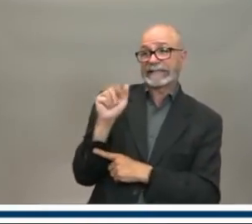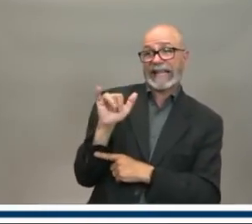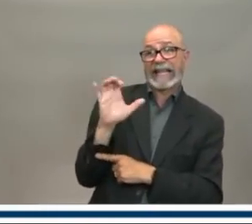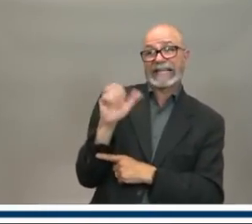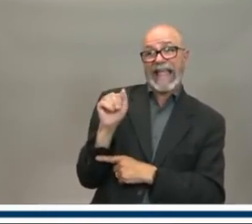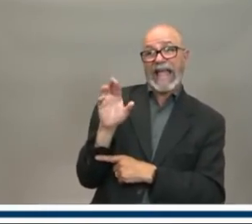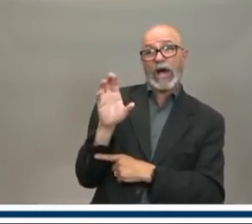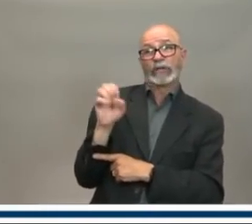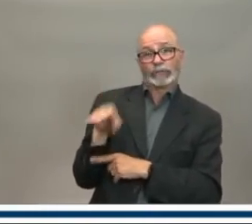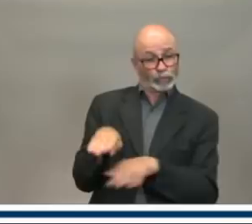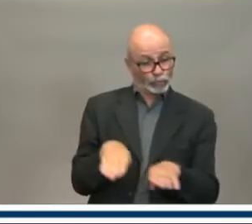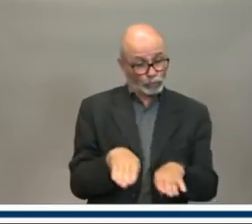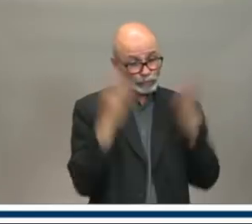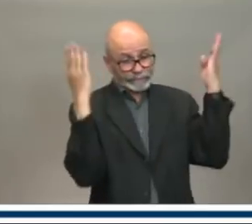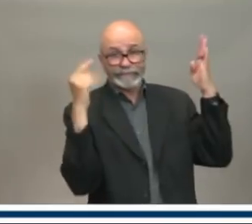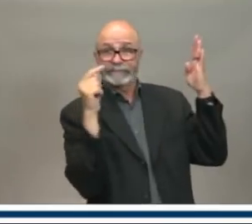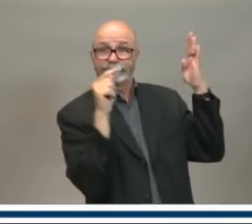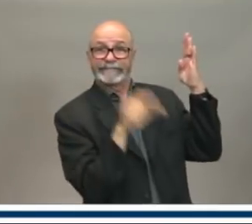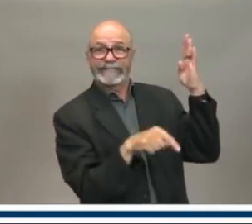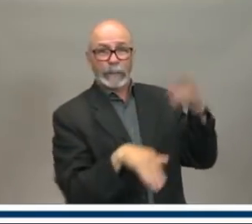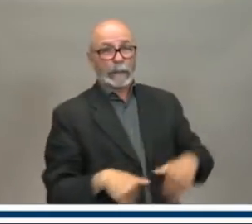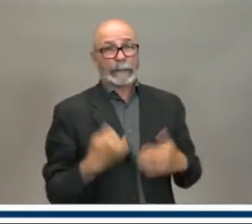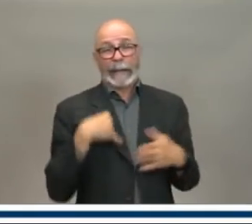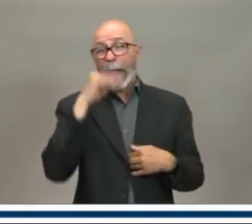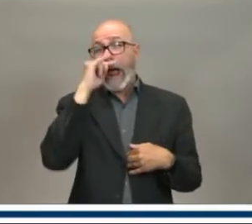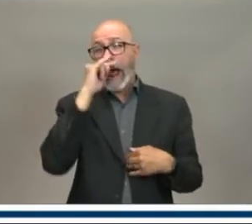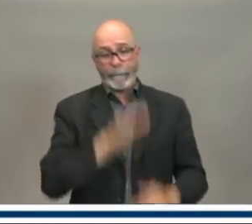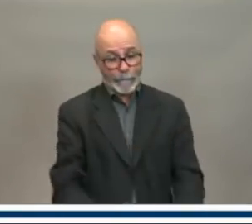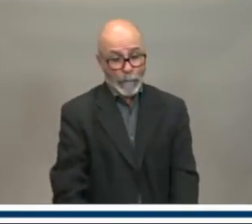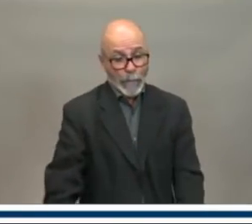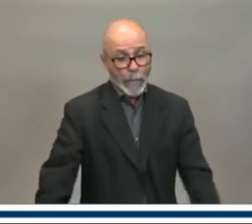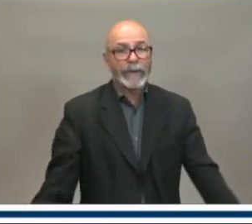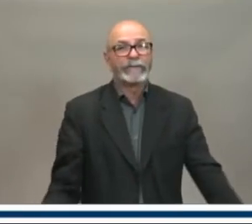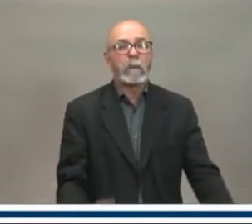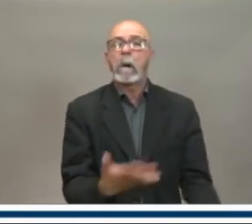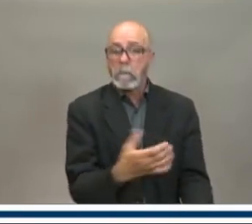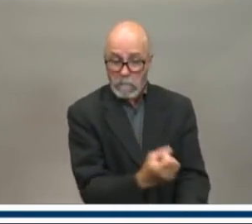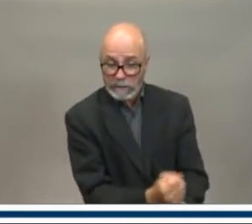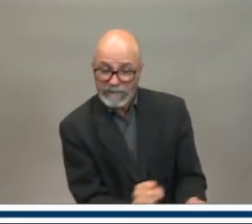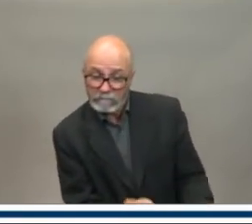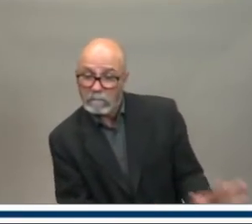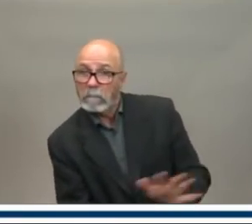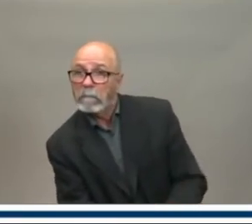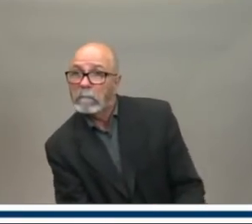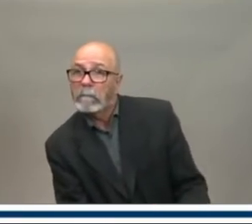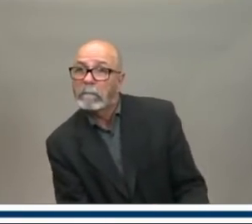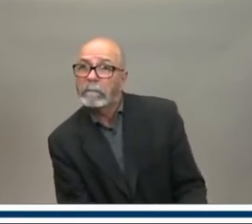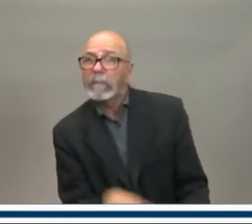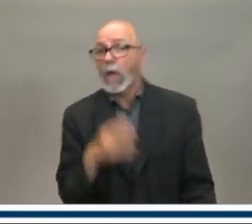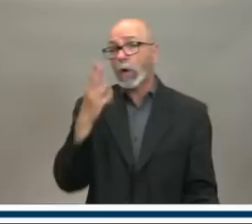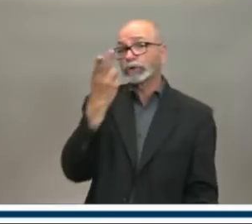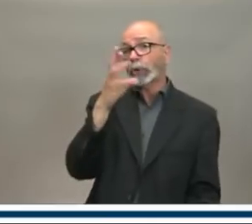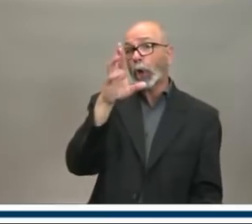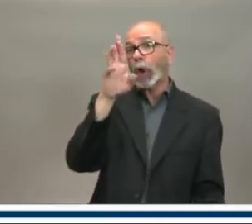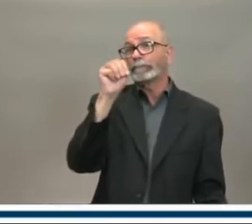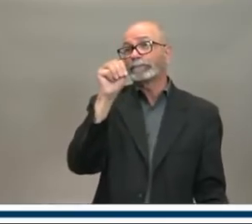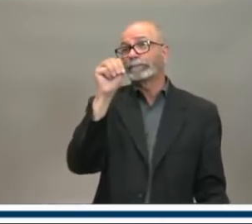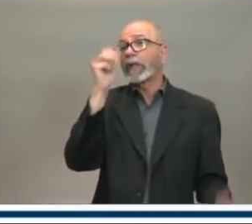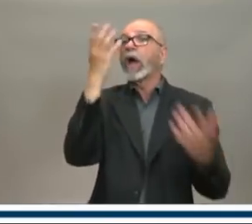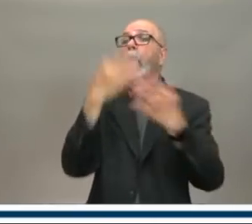hope maybe that, that I wasn't involved in the decision by HRM to close down their summer camps. They did that like a month ago. I would